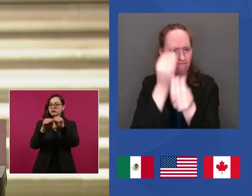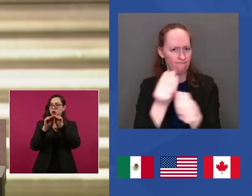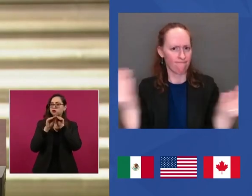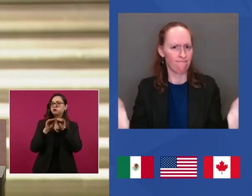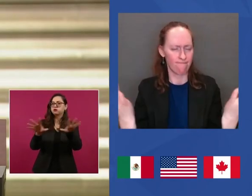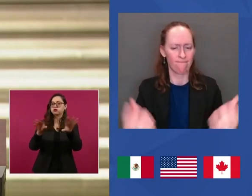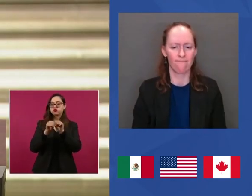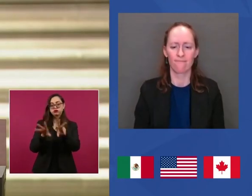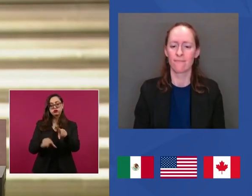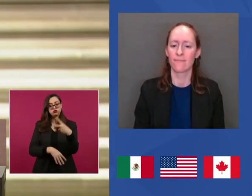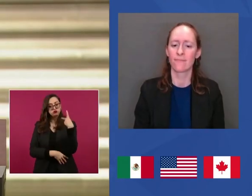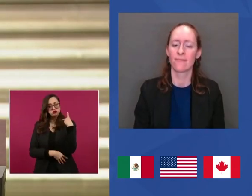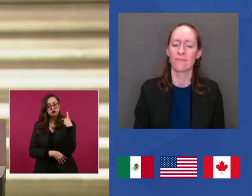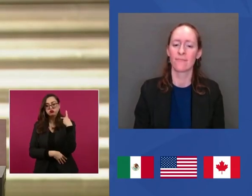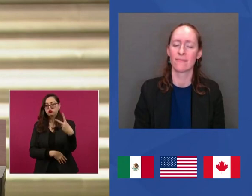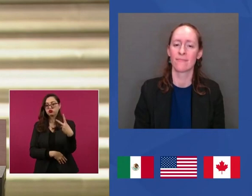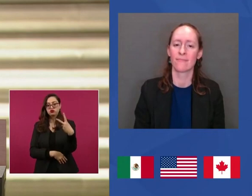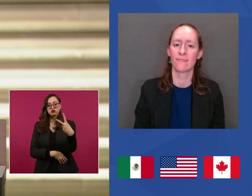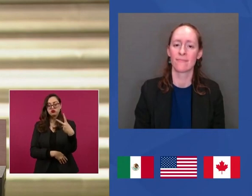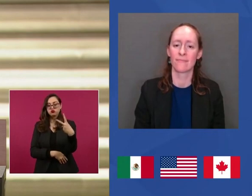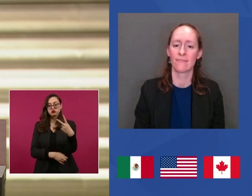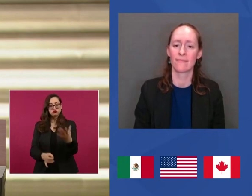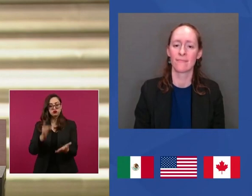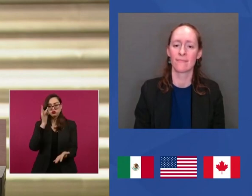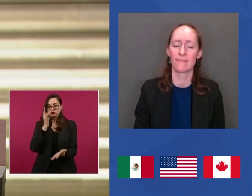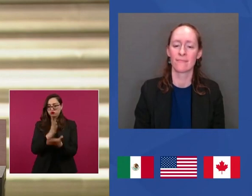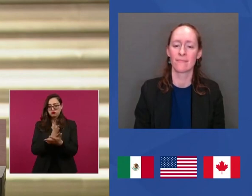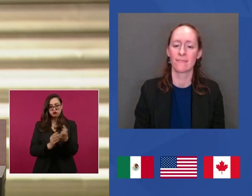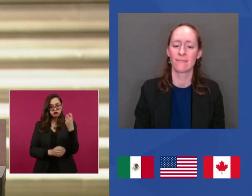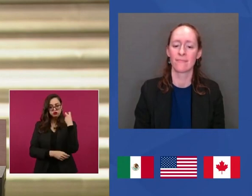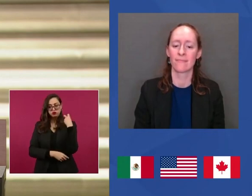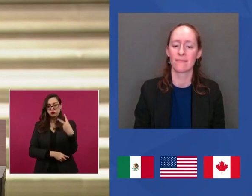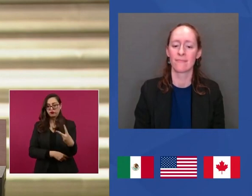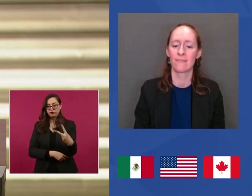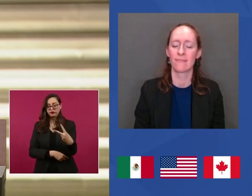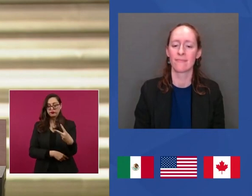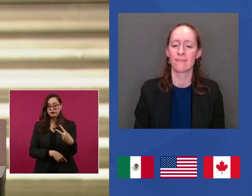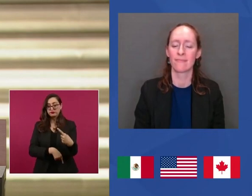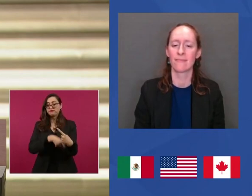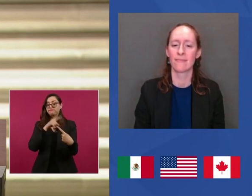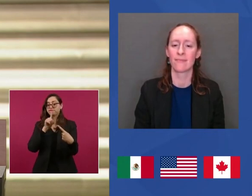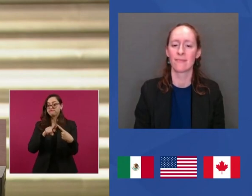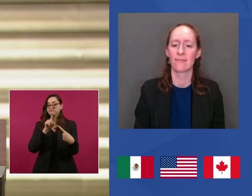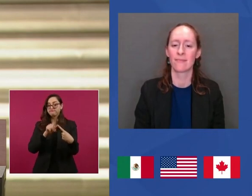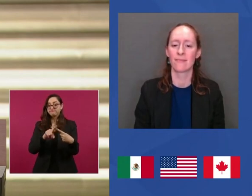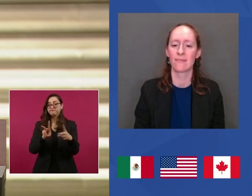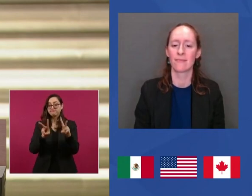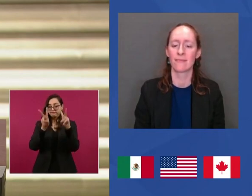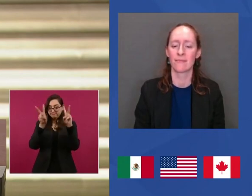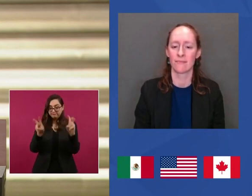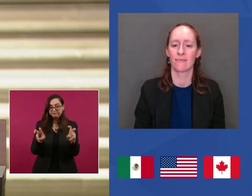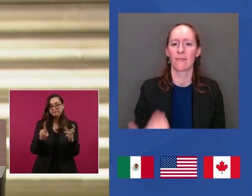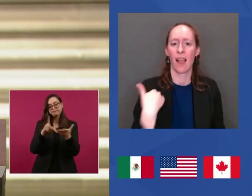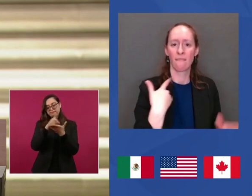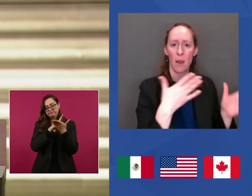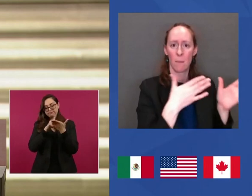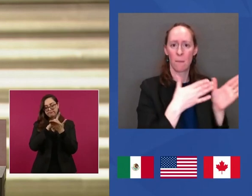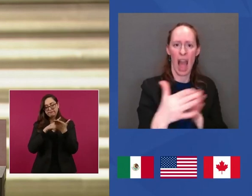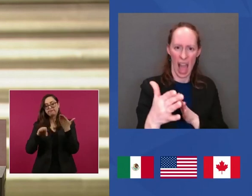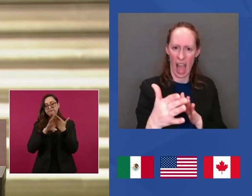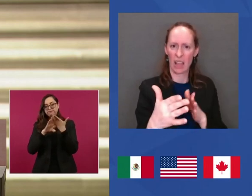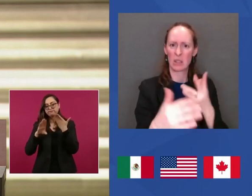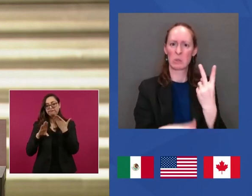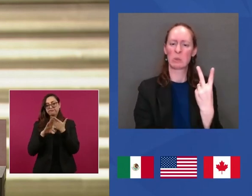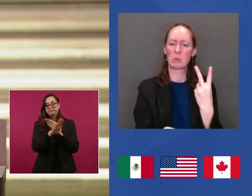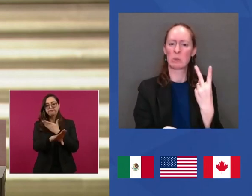publicity or propaganda campaigns in the government, in my administration. One is dedicated or devoted to not